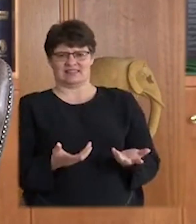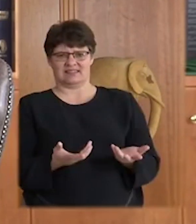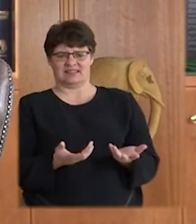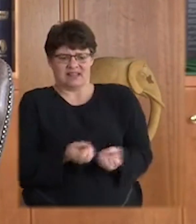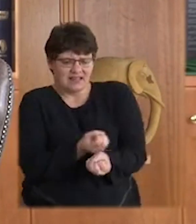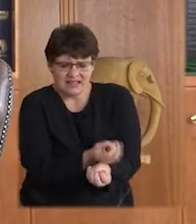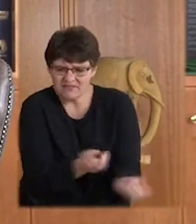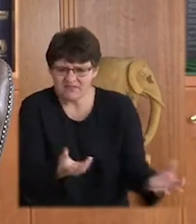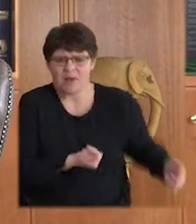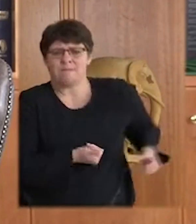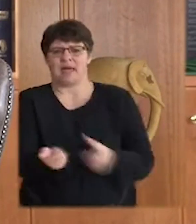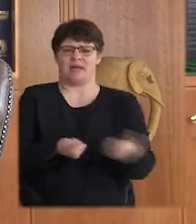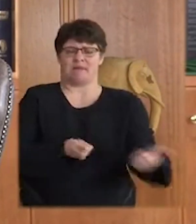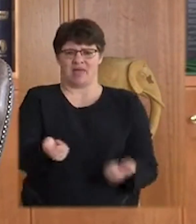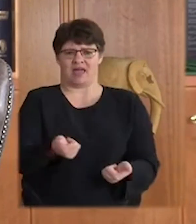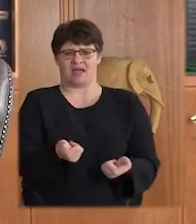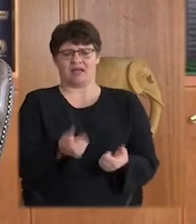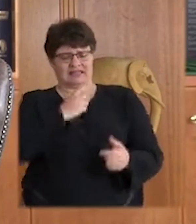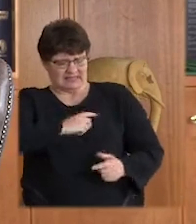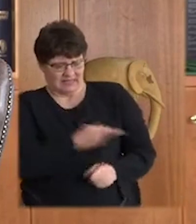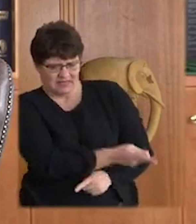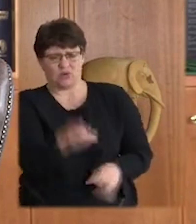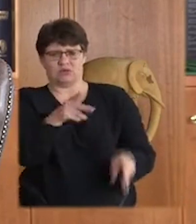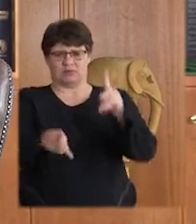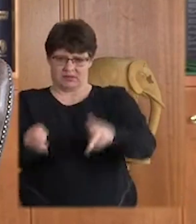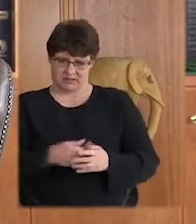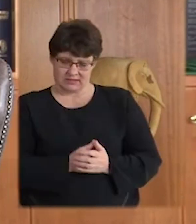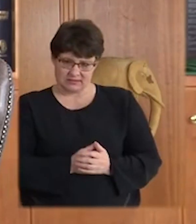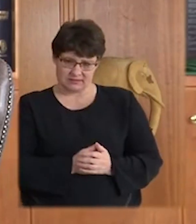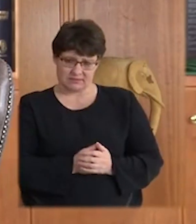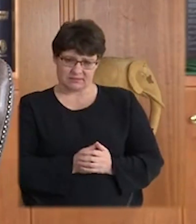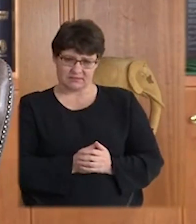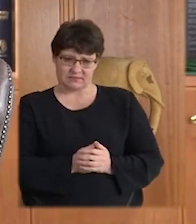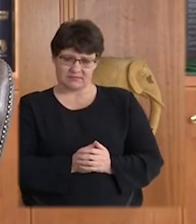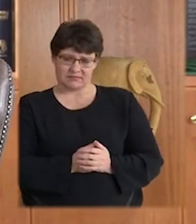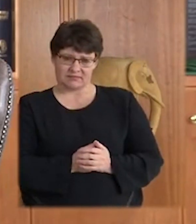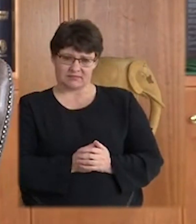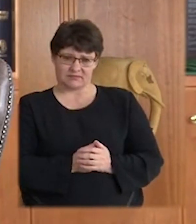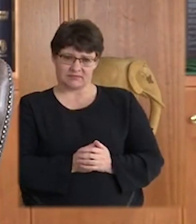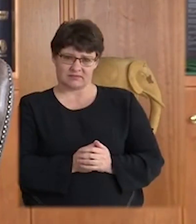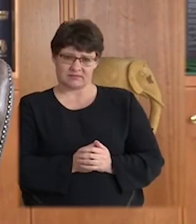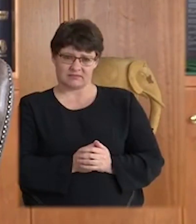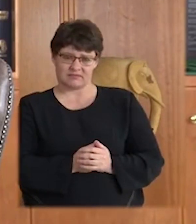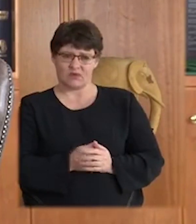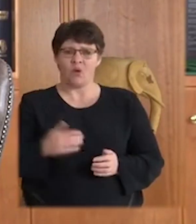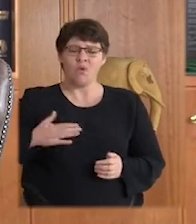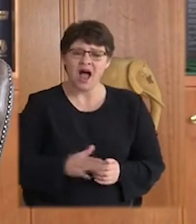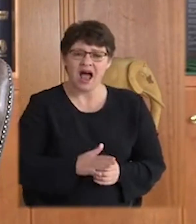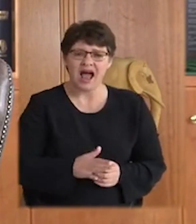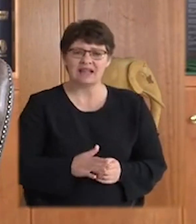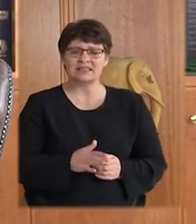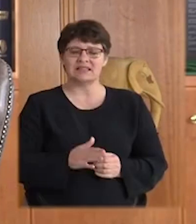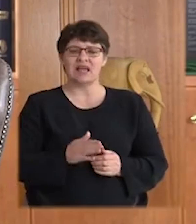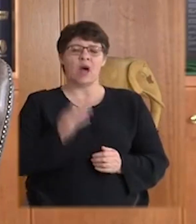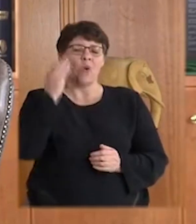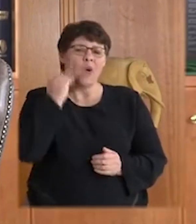restitution, and restoration. It was about leveling the field for the black child and the